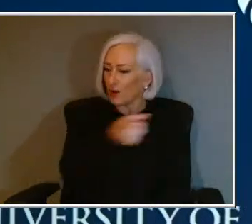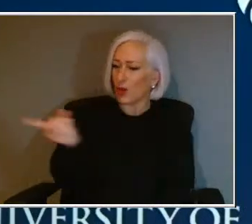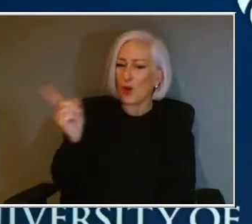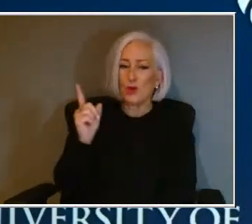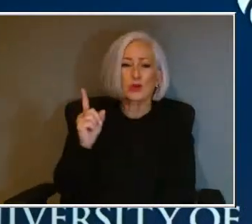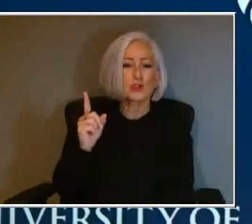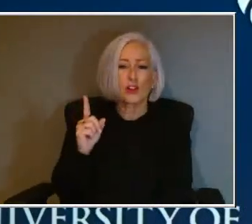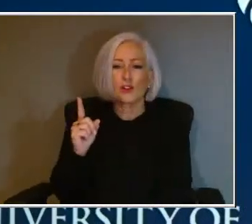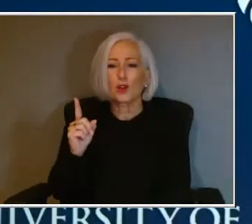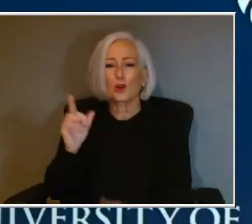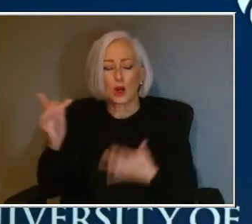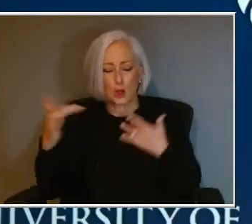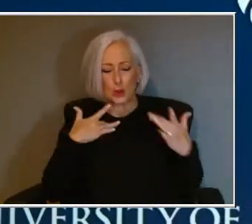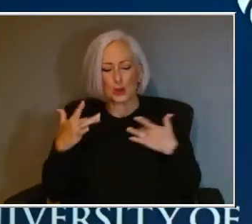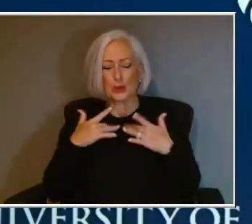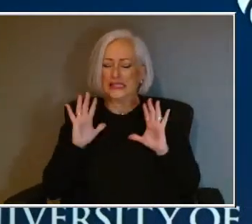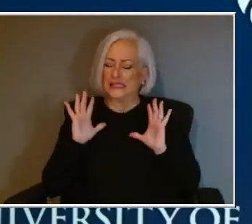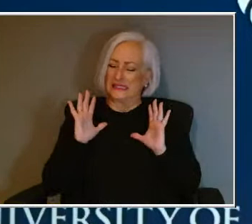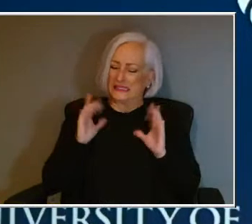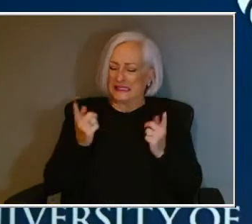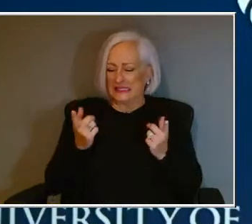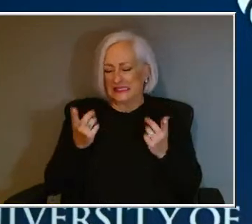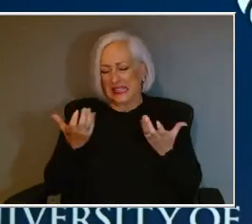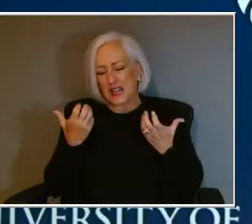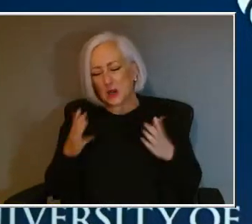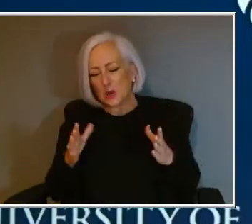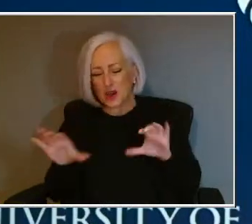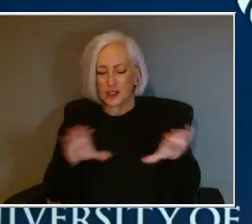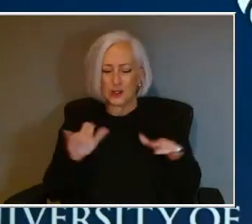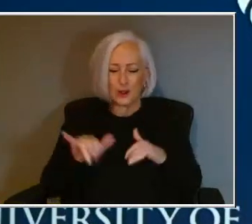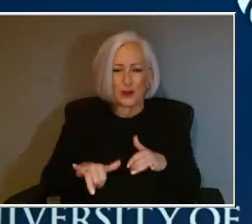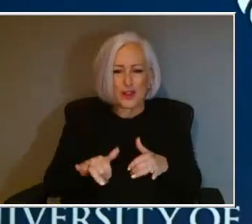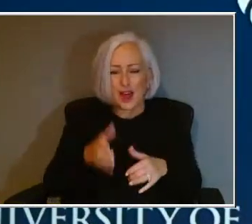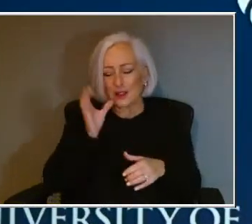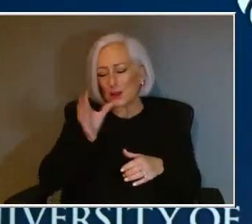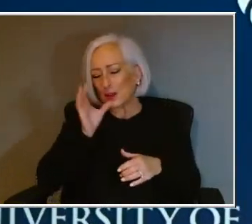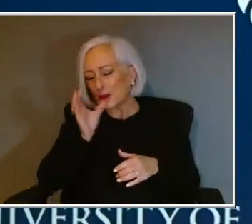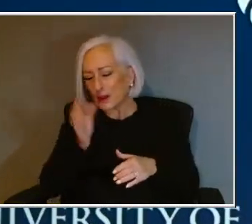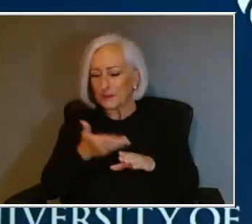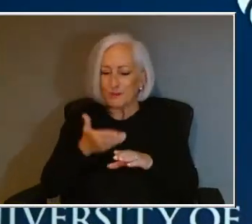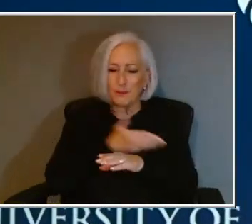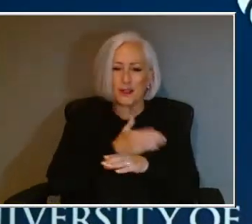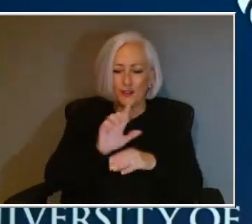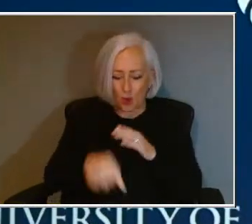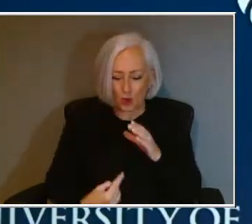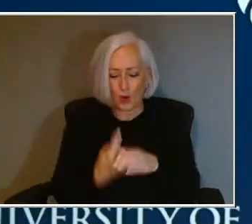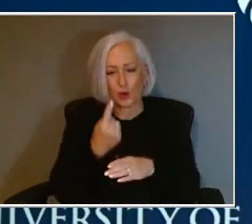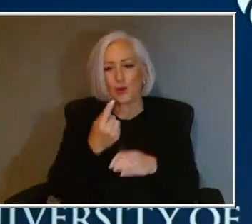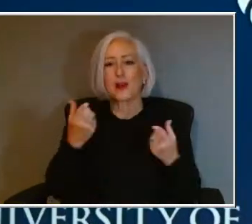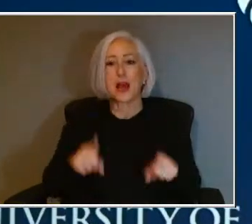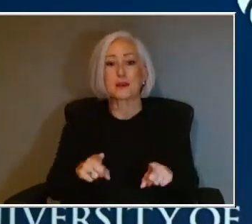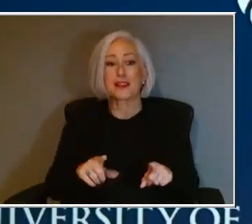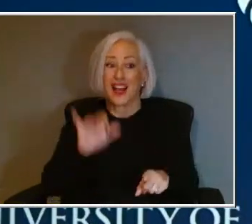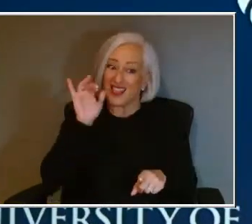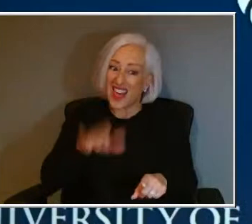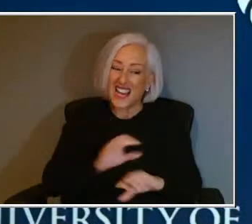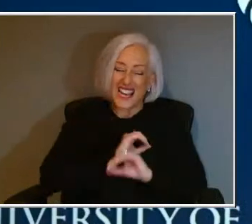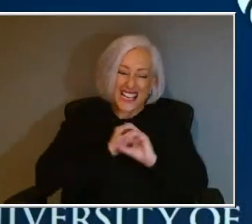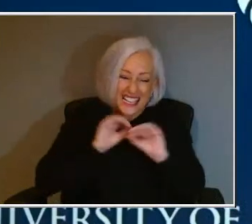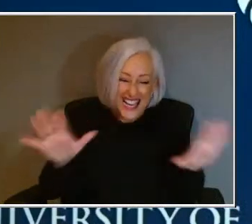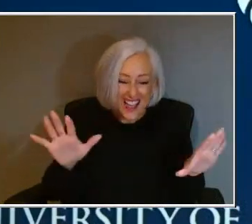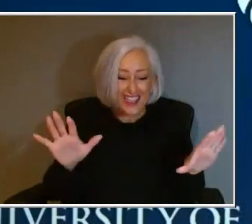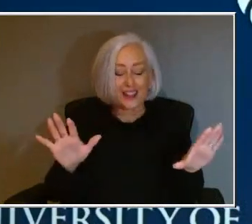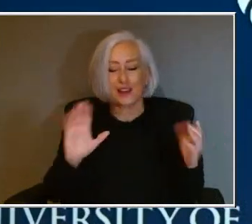worry about the preparation for colonoscopy, believe me, it's nothing in front of the chemo, radiation, and